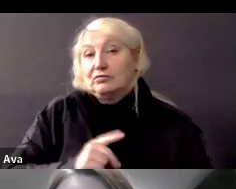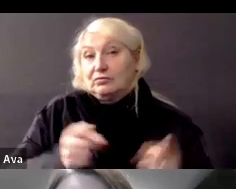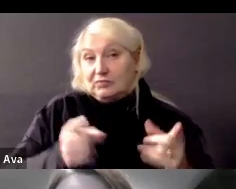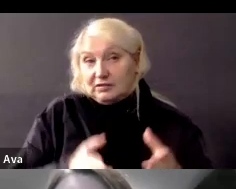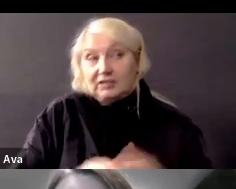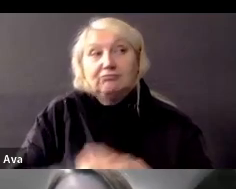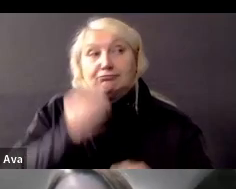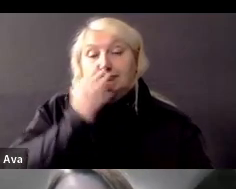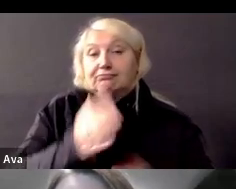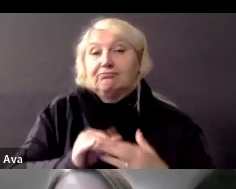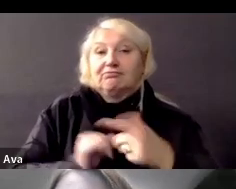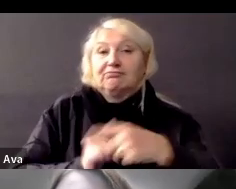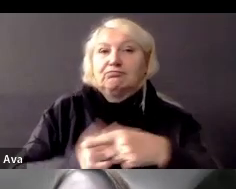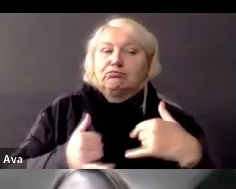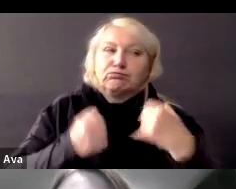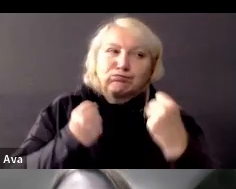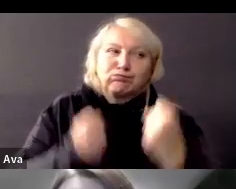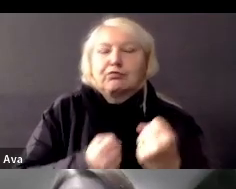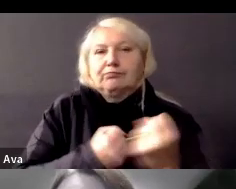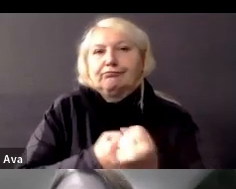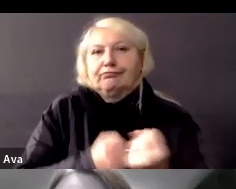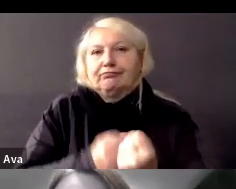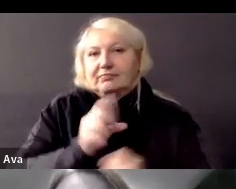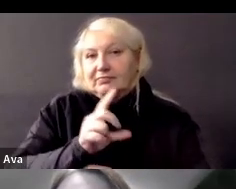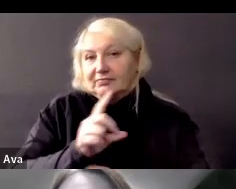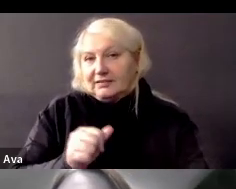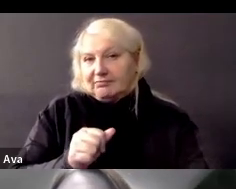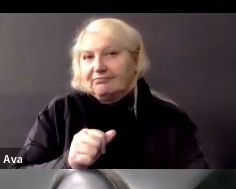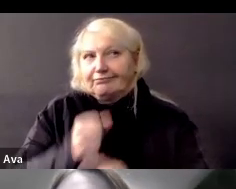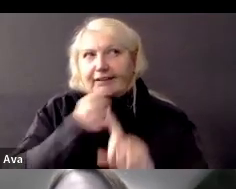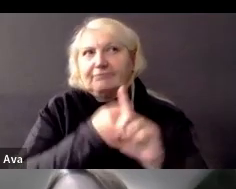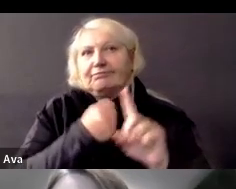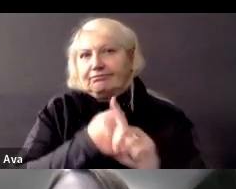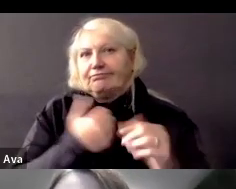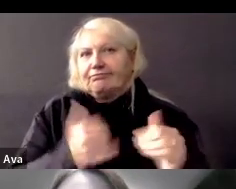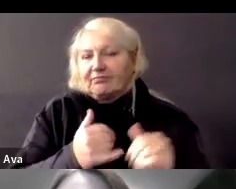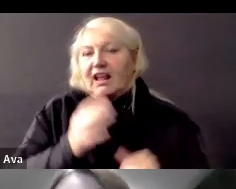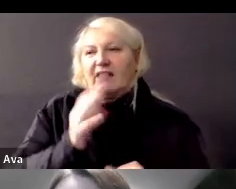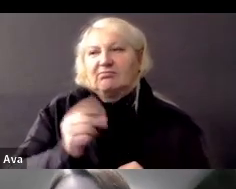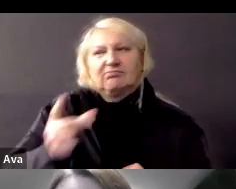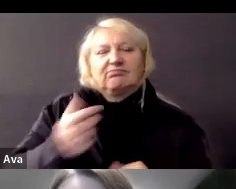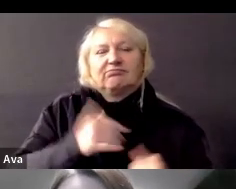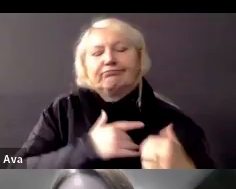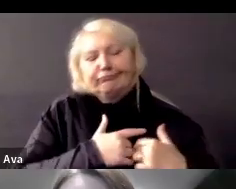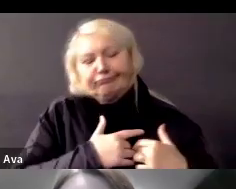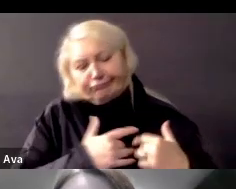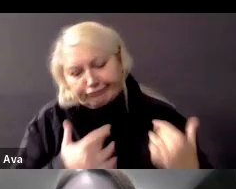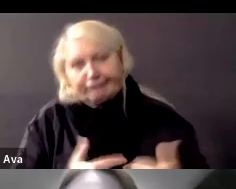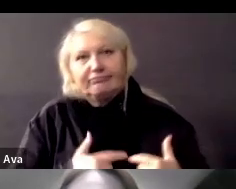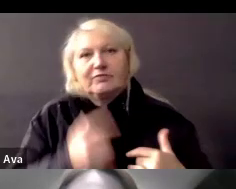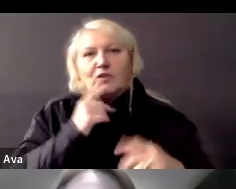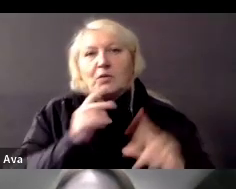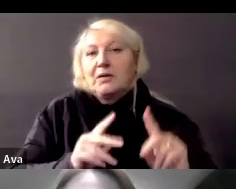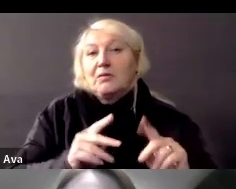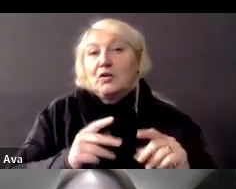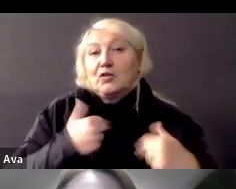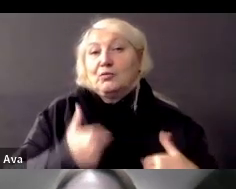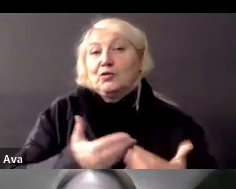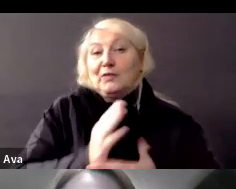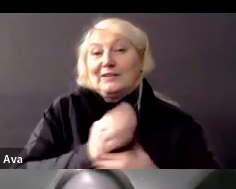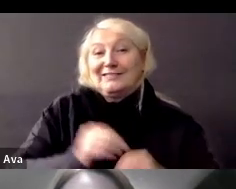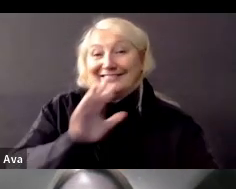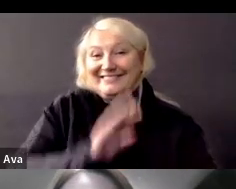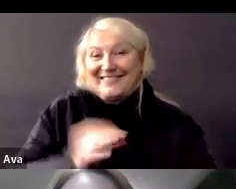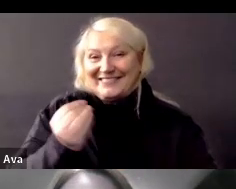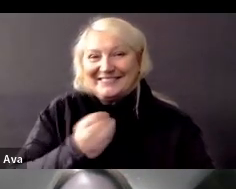strong disability activist and passionate about human rights for people with disabilities all across Ontario. Thank you for being here today,